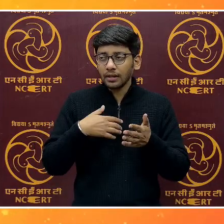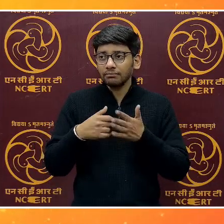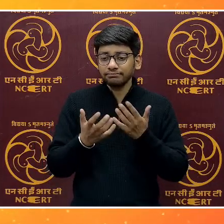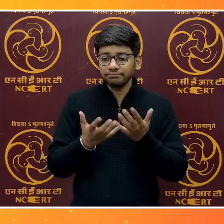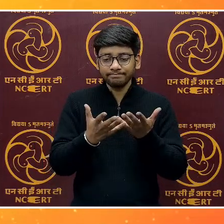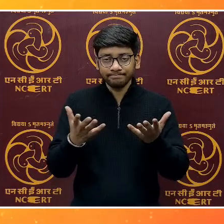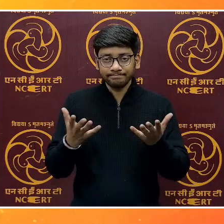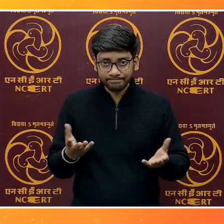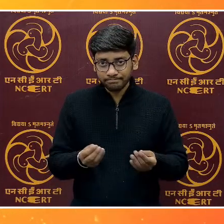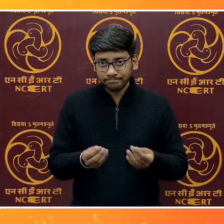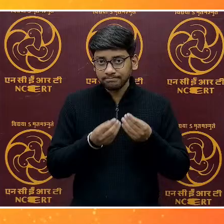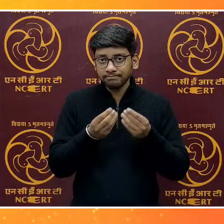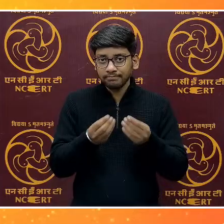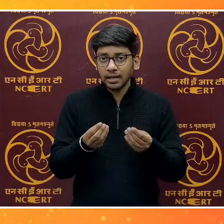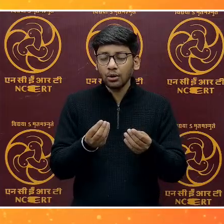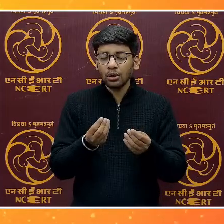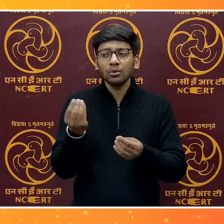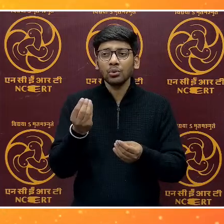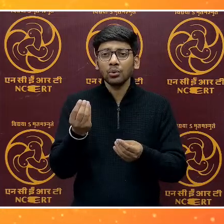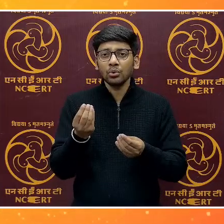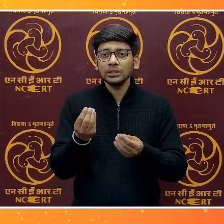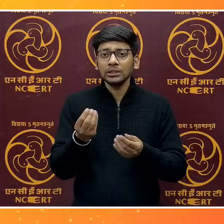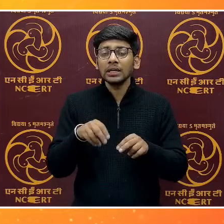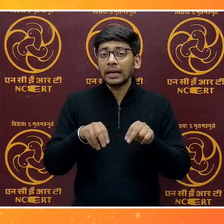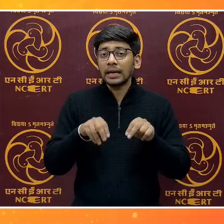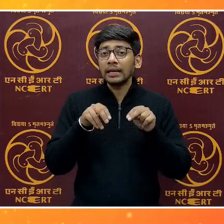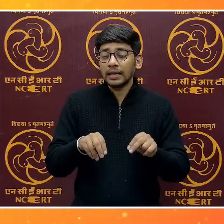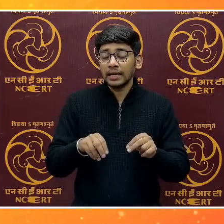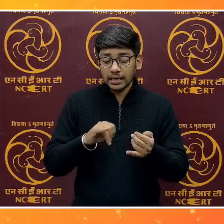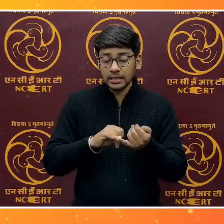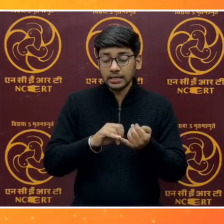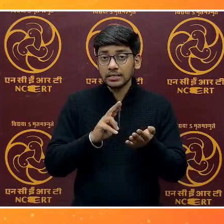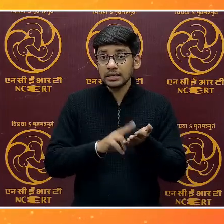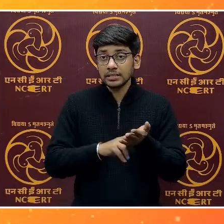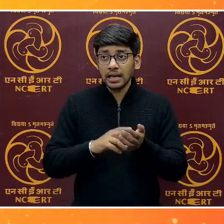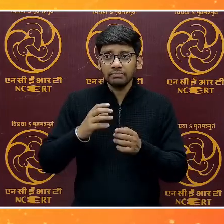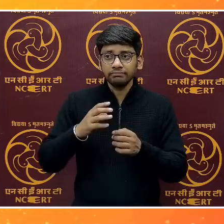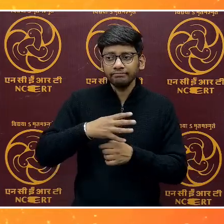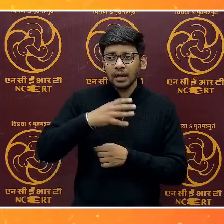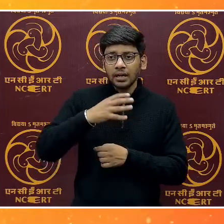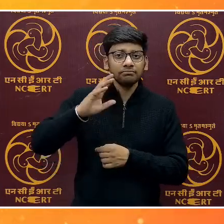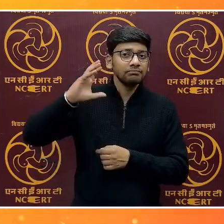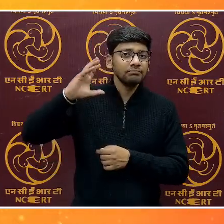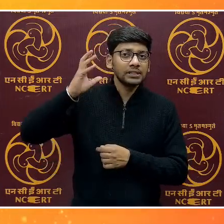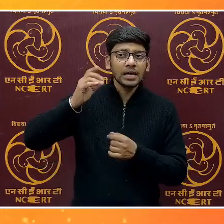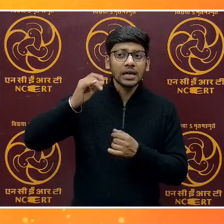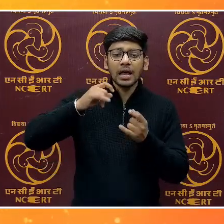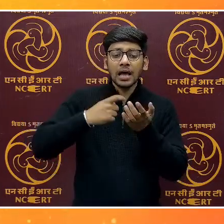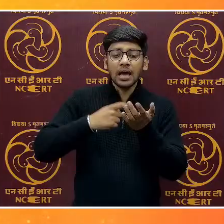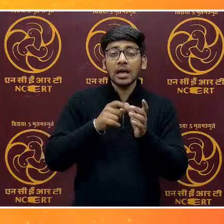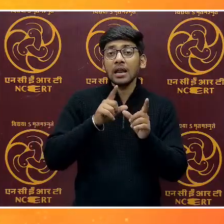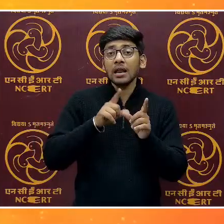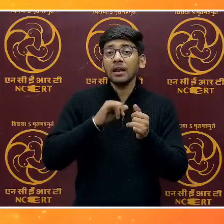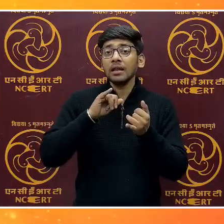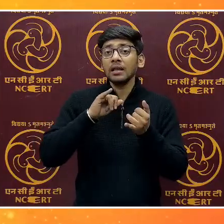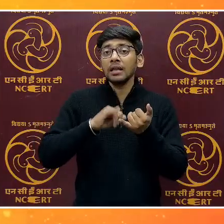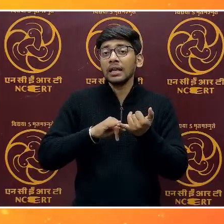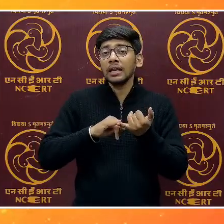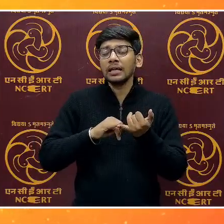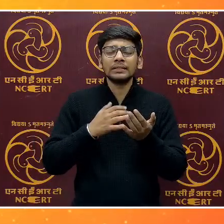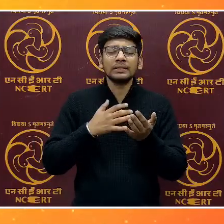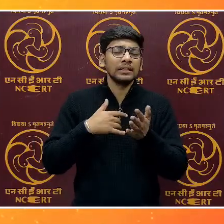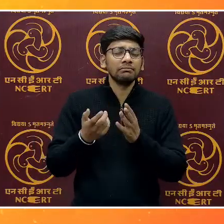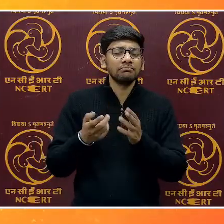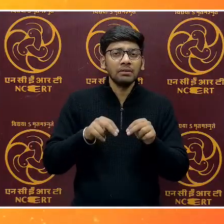items. Out of them, some of them needs sun's rays. You need to tell us which are all these items which